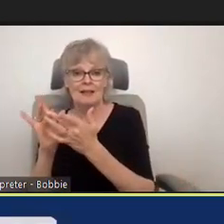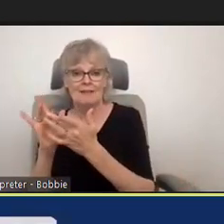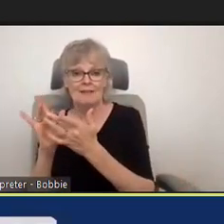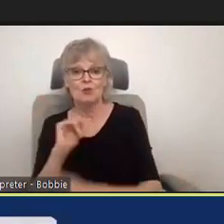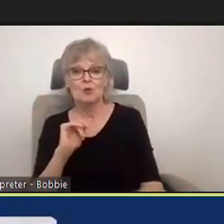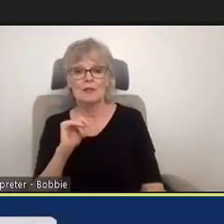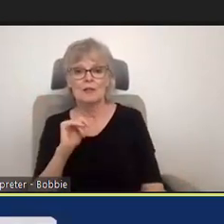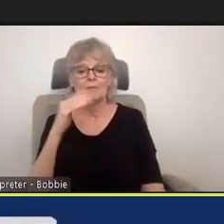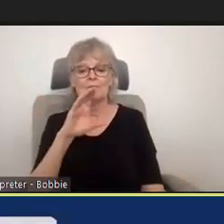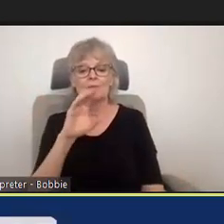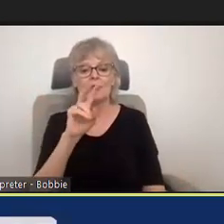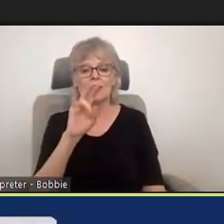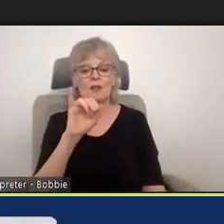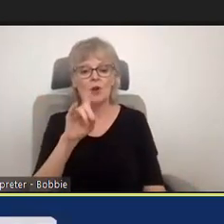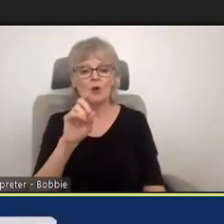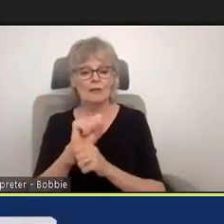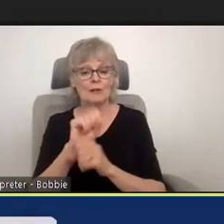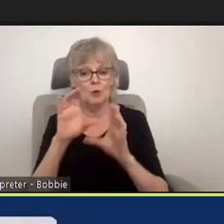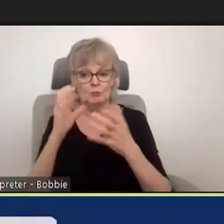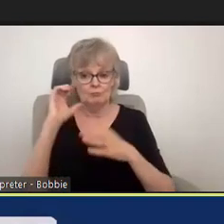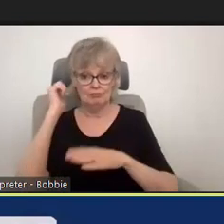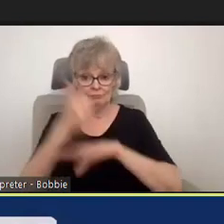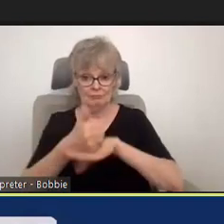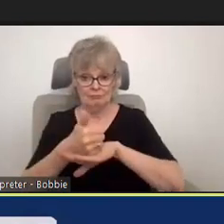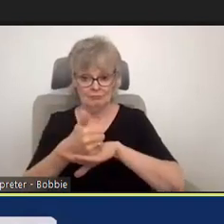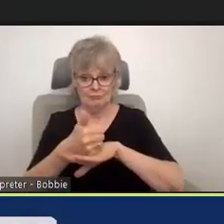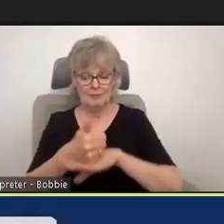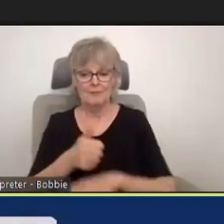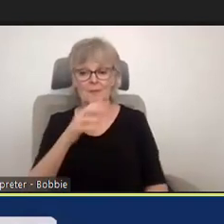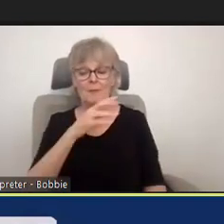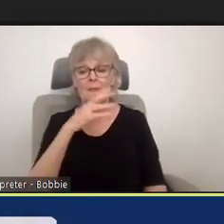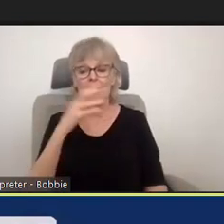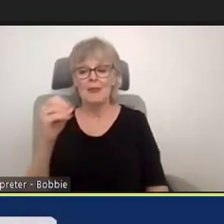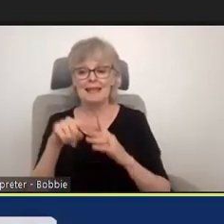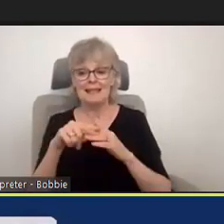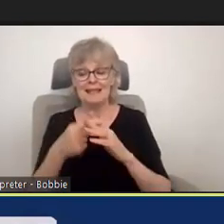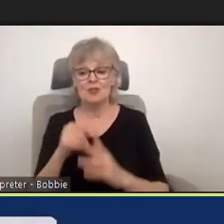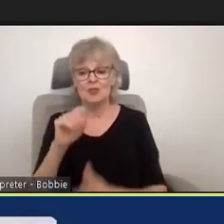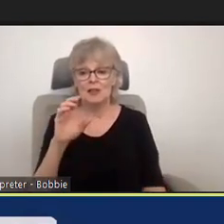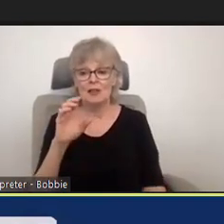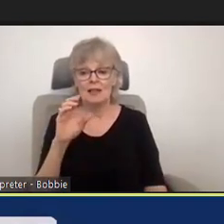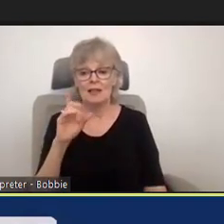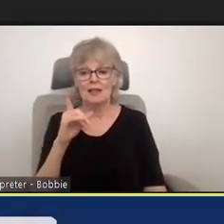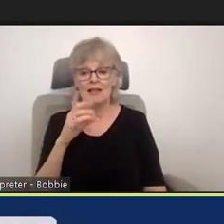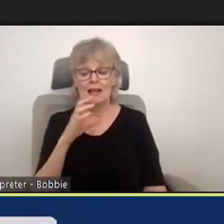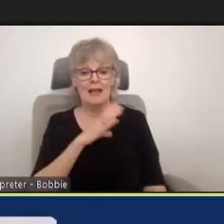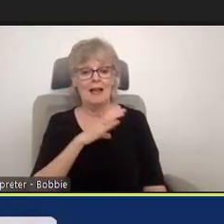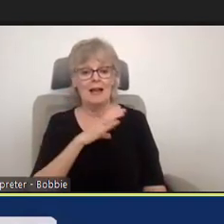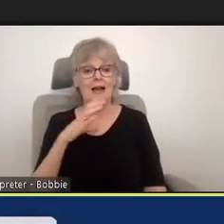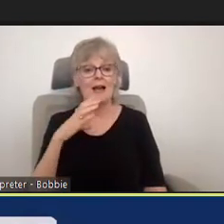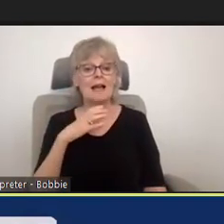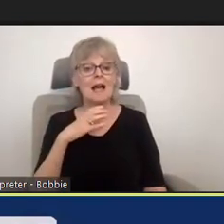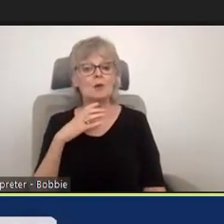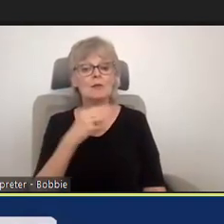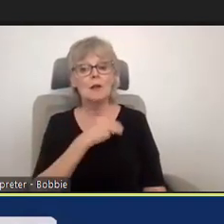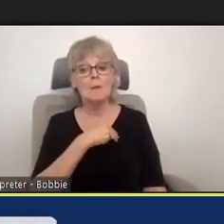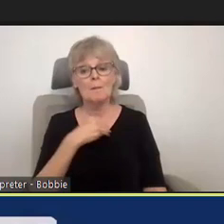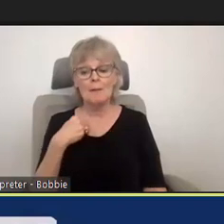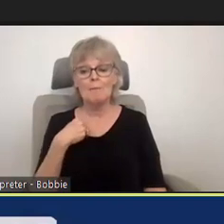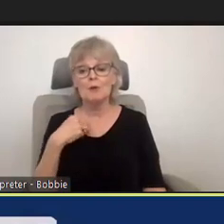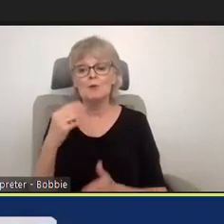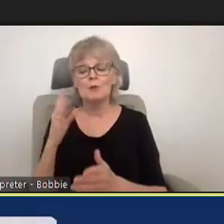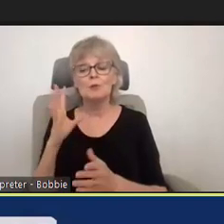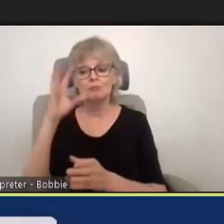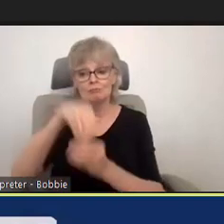The COVID work group was established, and initially COVID or council members were a part of that